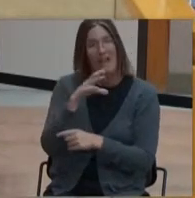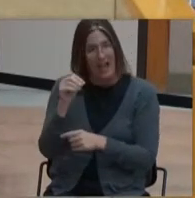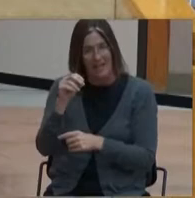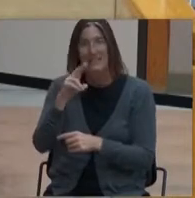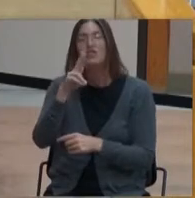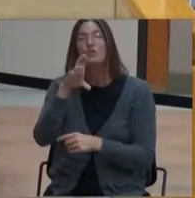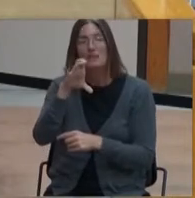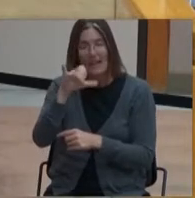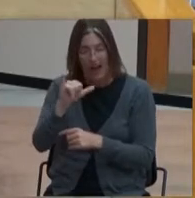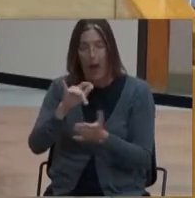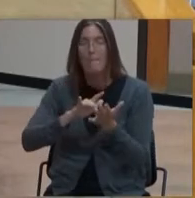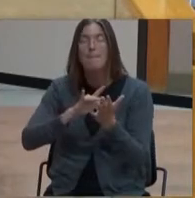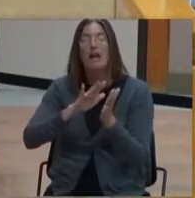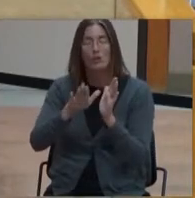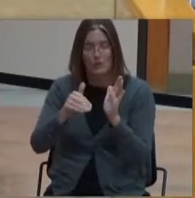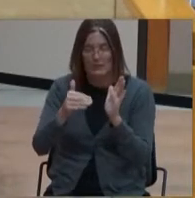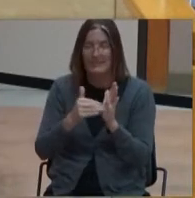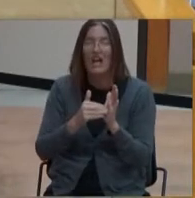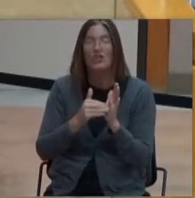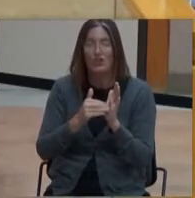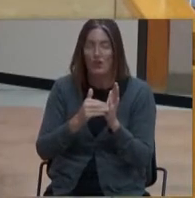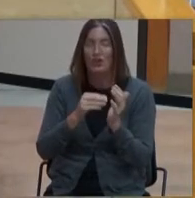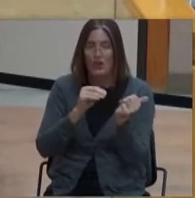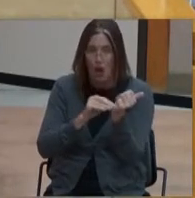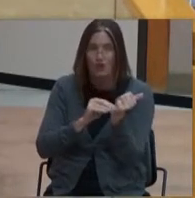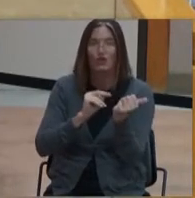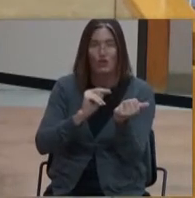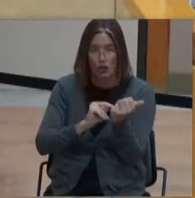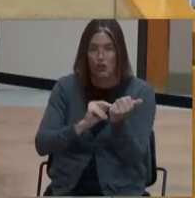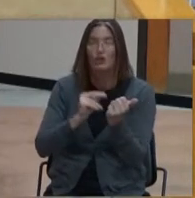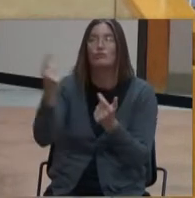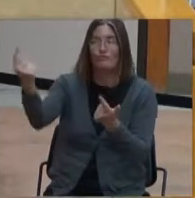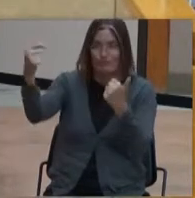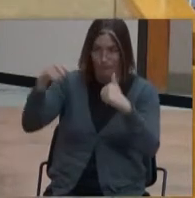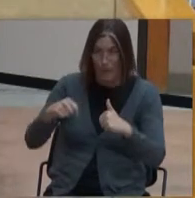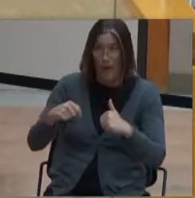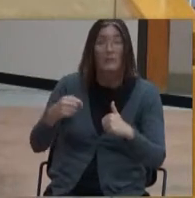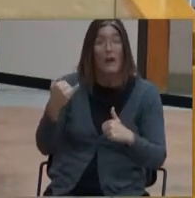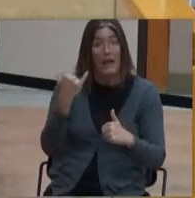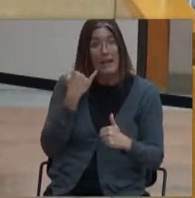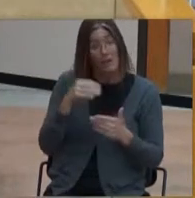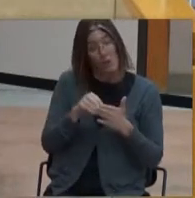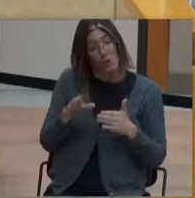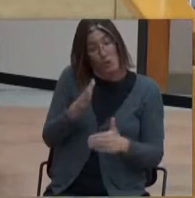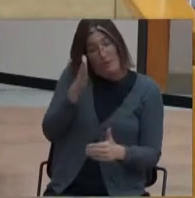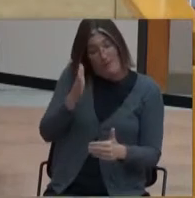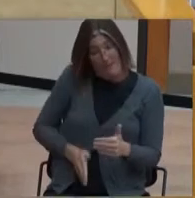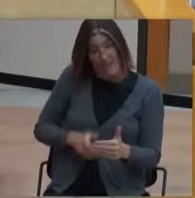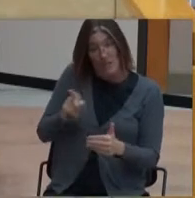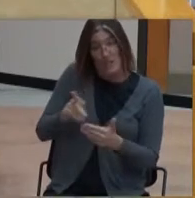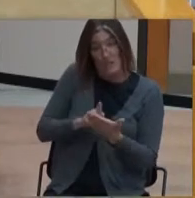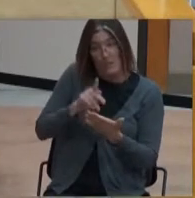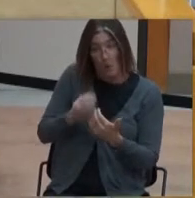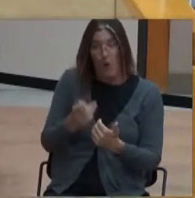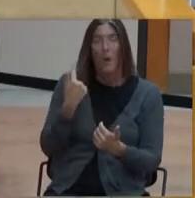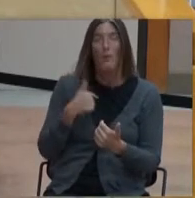Center. Furthermore, those who complete the program will go on to participate in field trips to the UCI Medical Center.